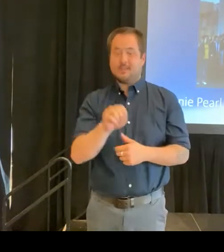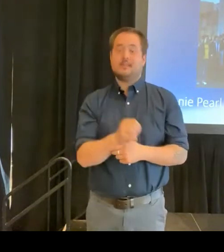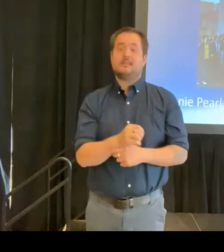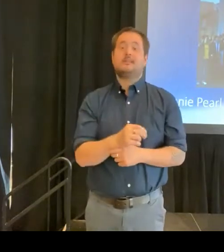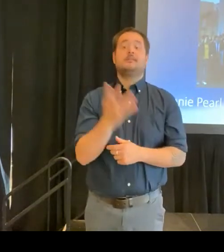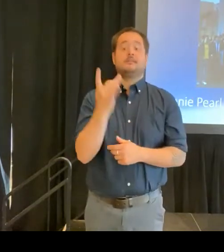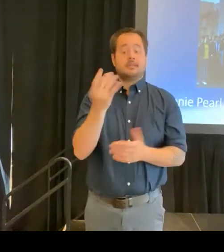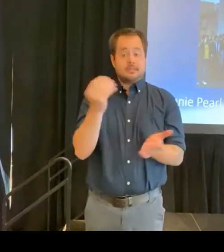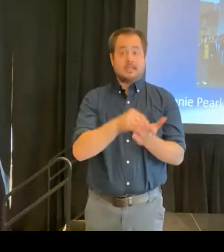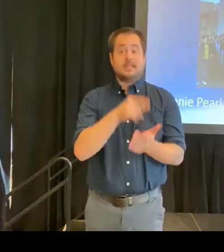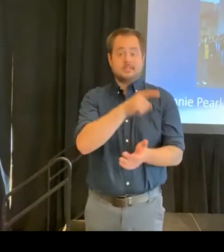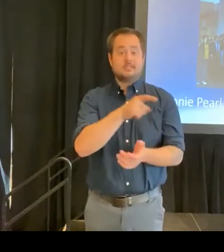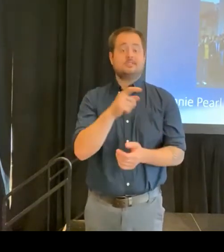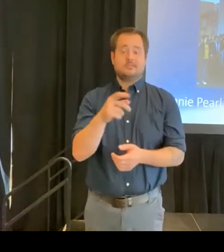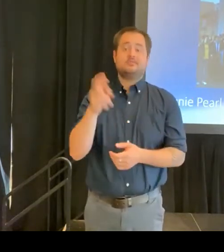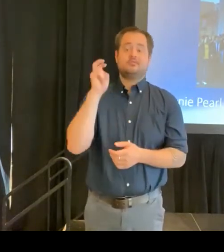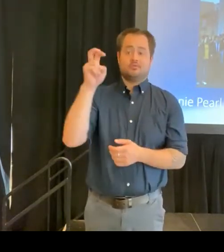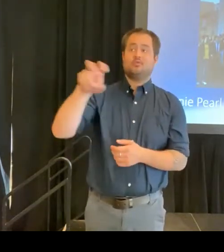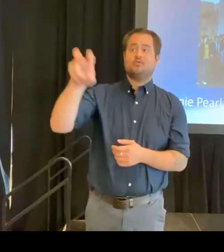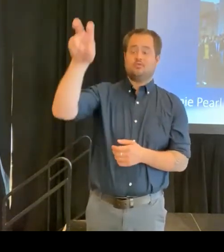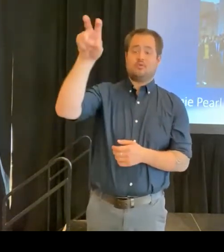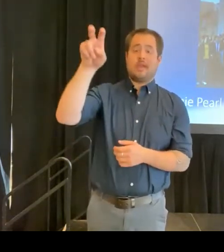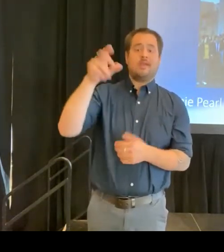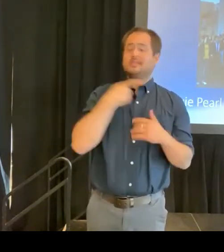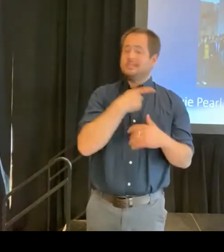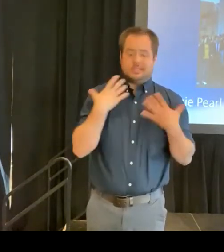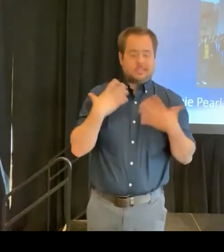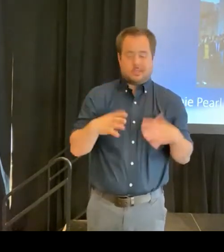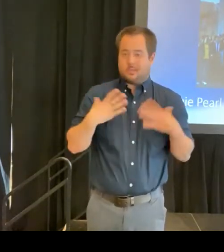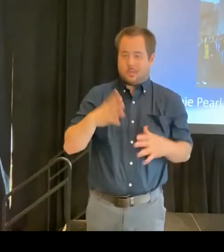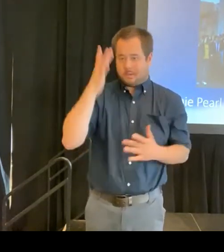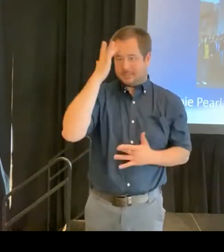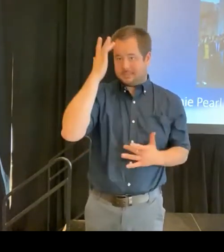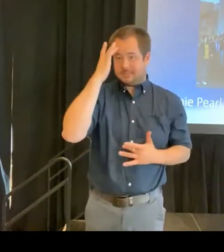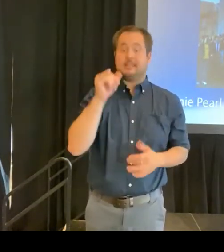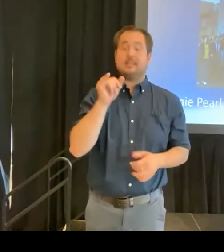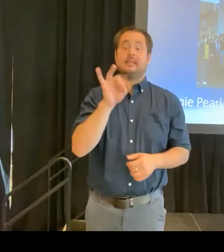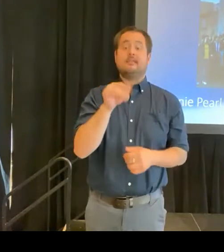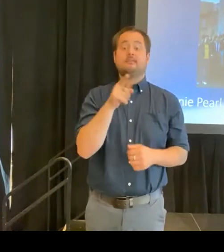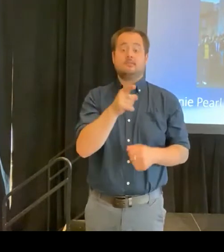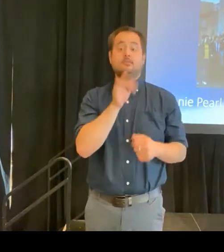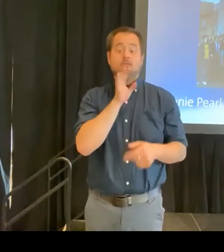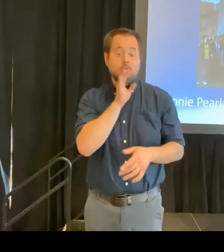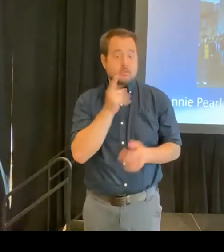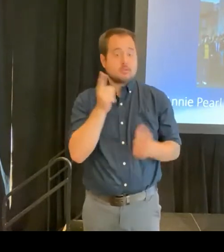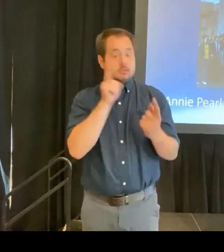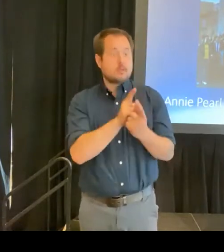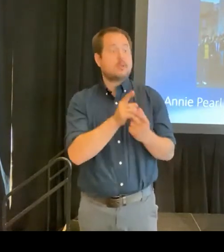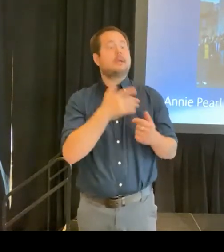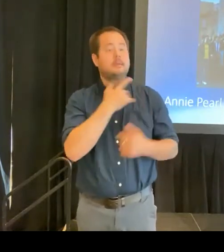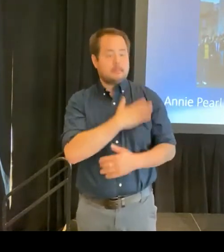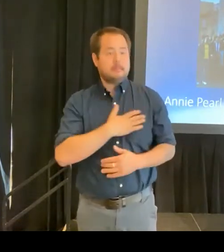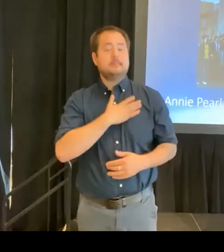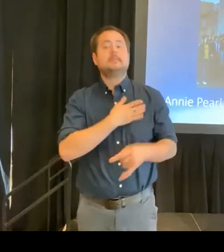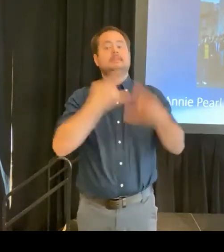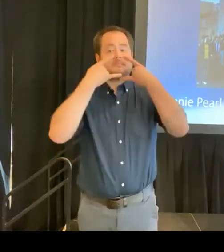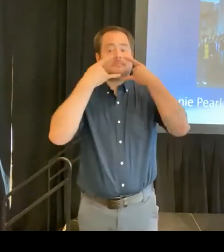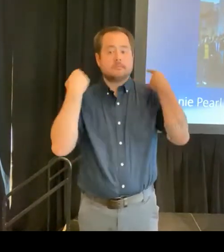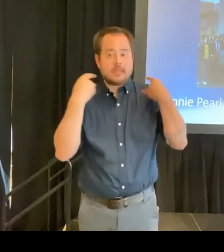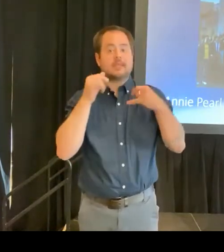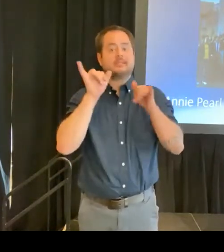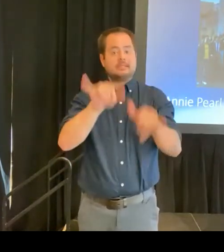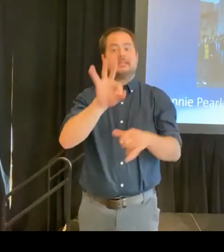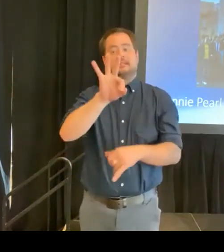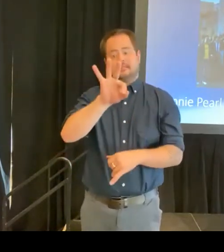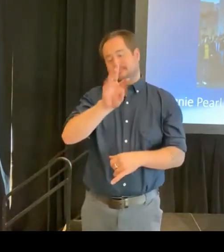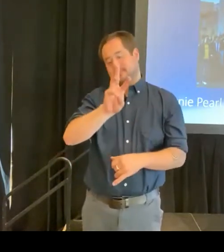is traveling and wants to make sure she does not get sick. If you talk to her, please make sure you have a mask or stay 6 feet away. Thank you